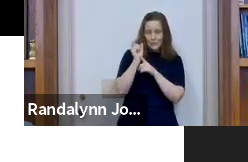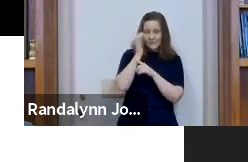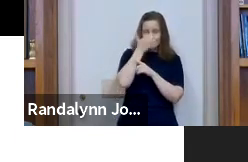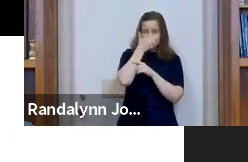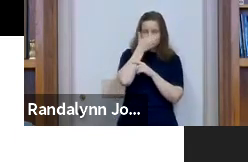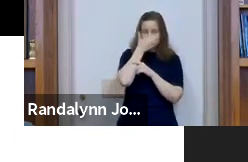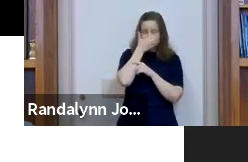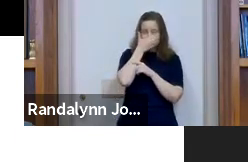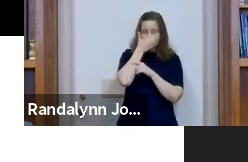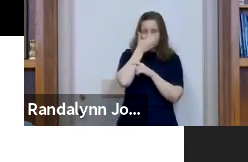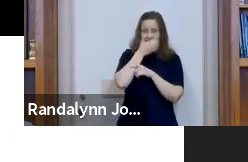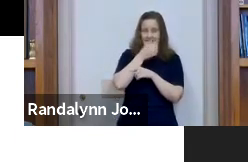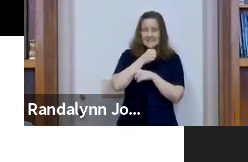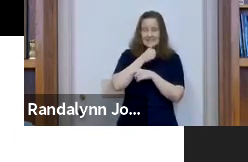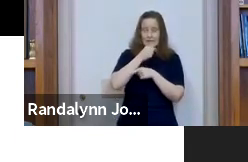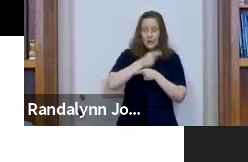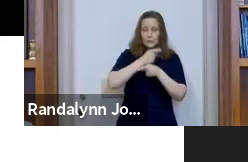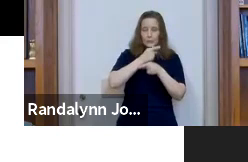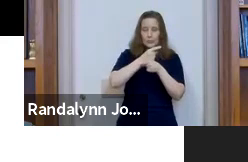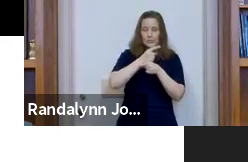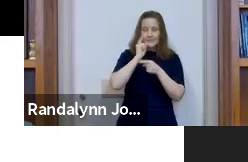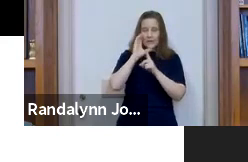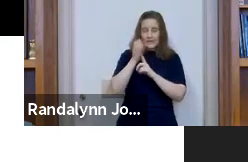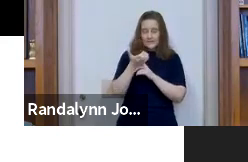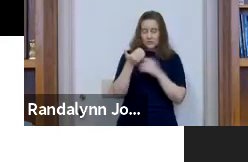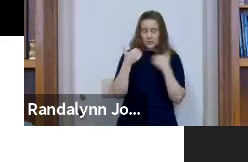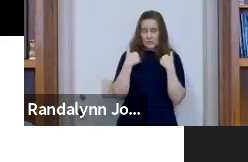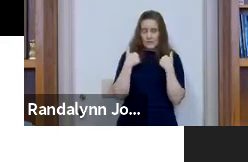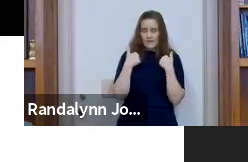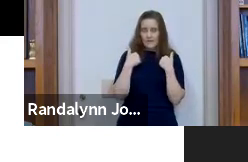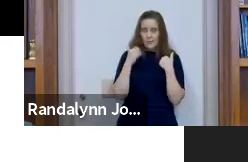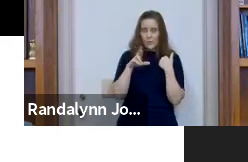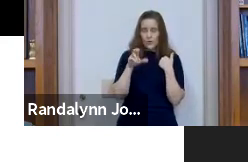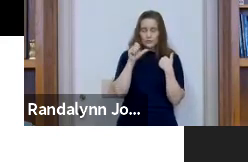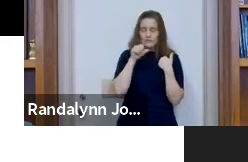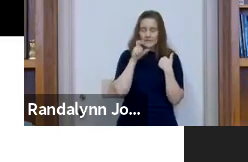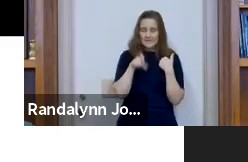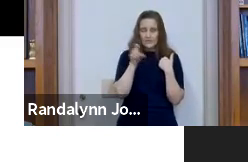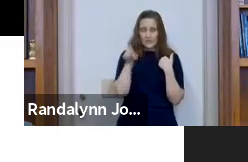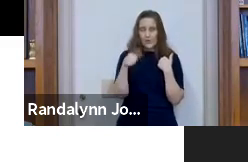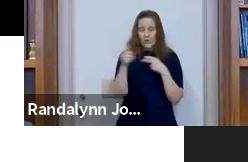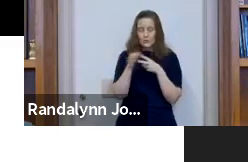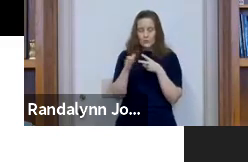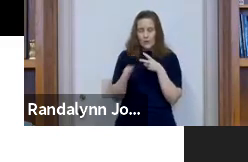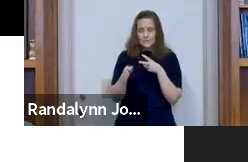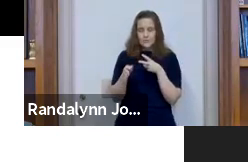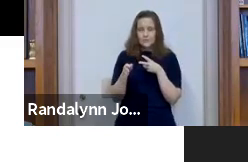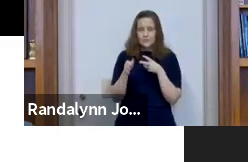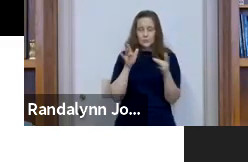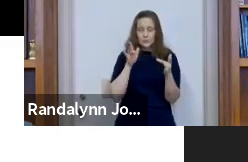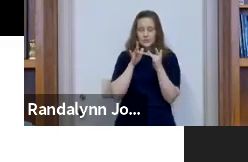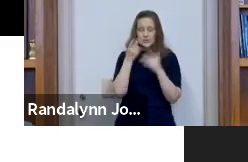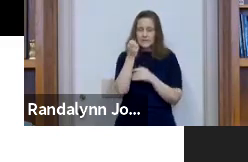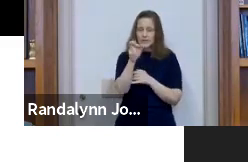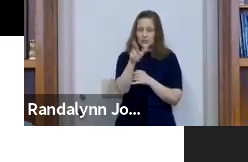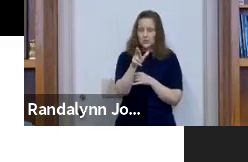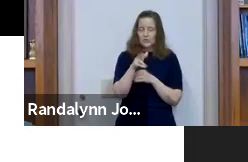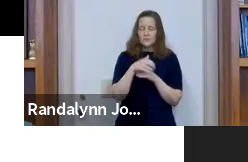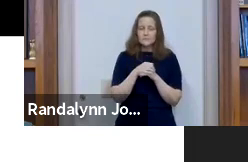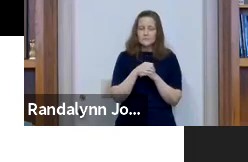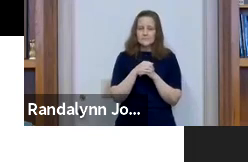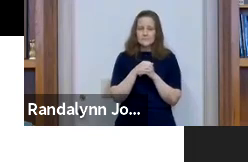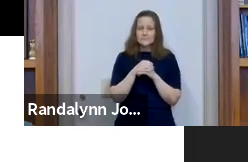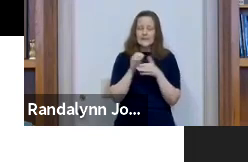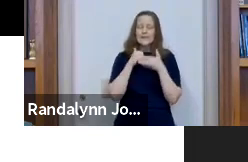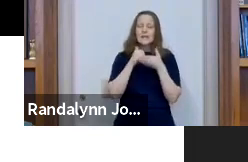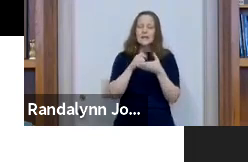covering is not appropriate for the condition that you have or you need an alternative option, I would ask that you reach out to Human Resources and they can help you